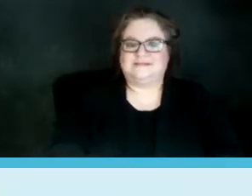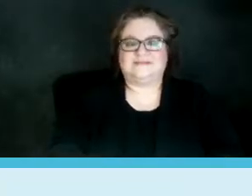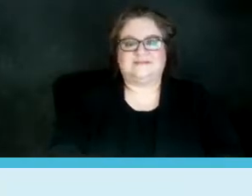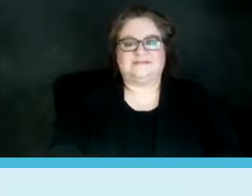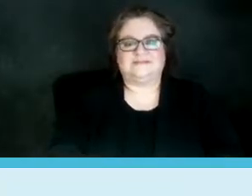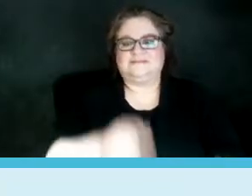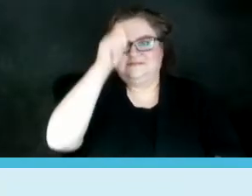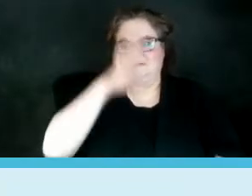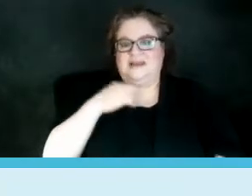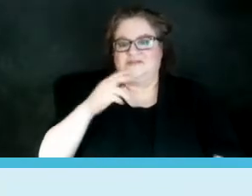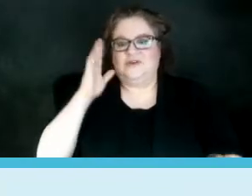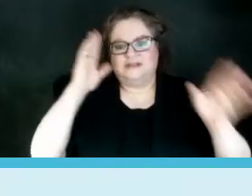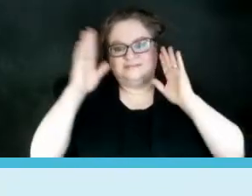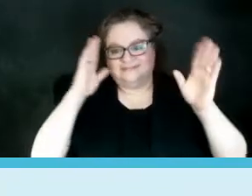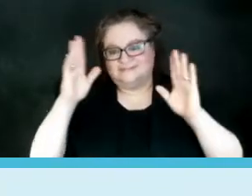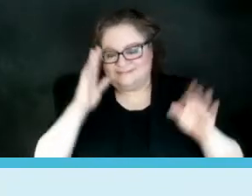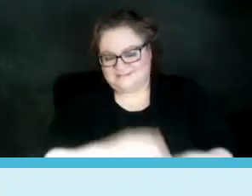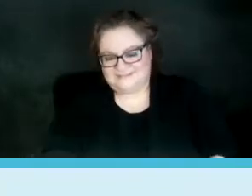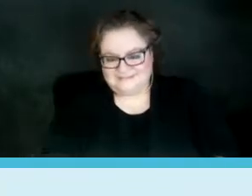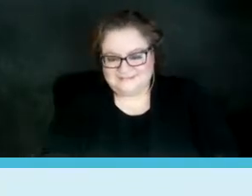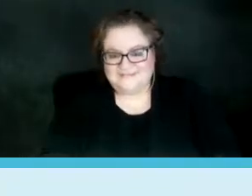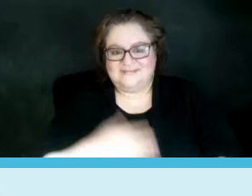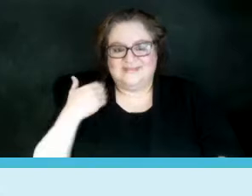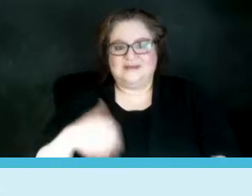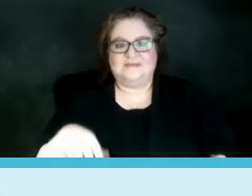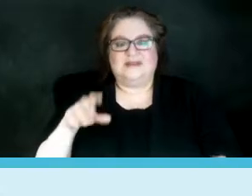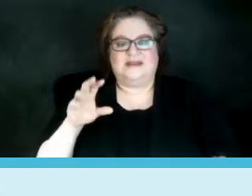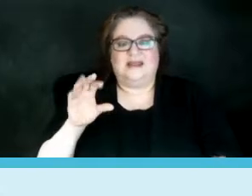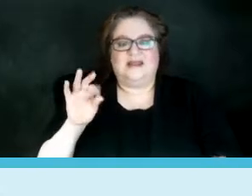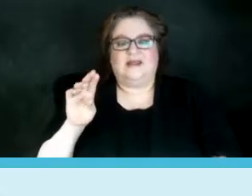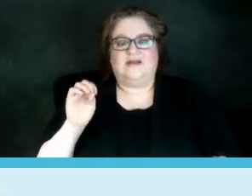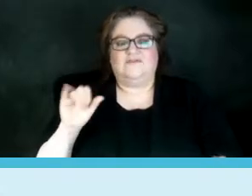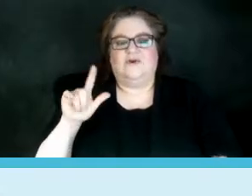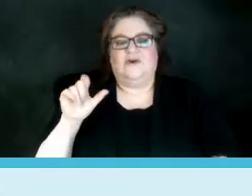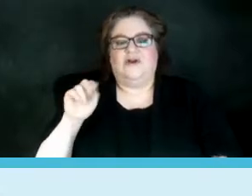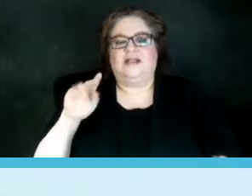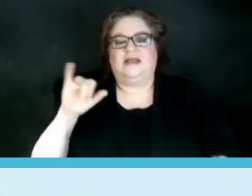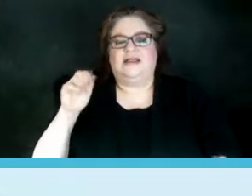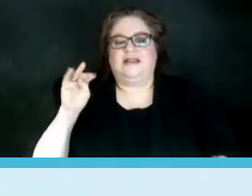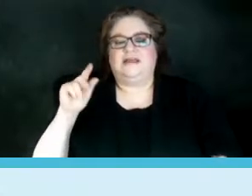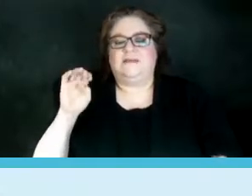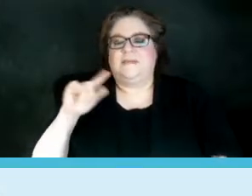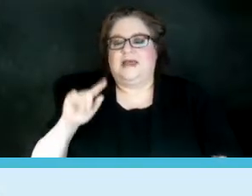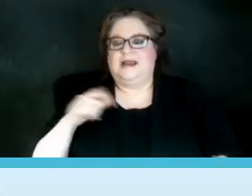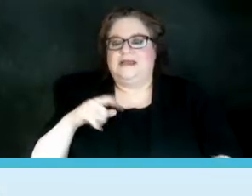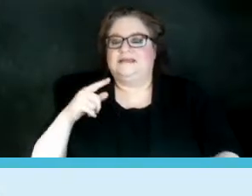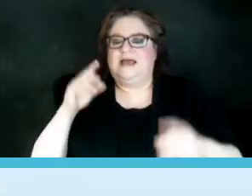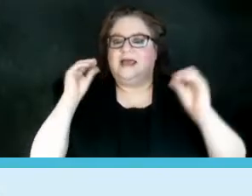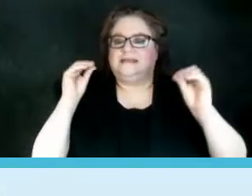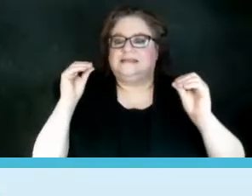Yes, good afternoon, everyone. My name is Froilan Jimenez. I teach civics at John Hancock College